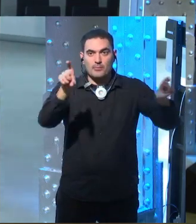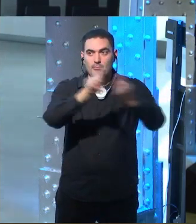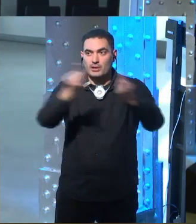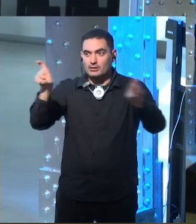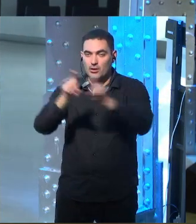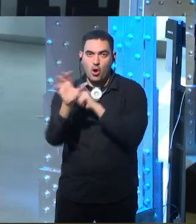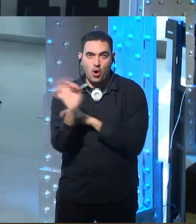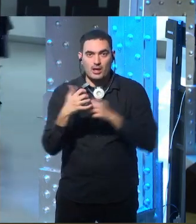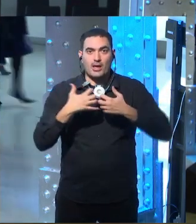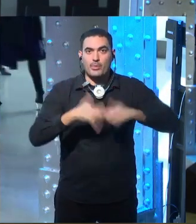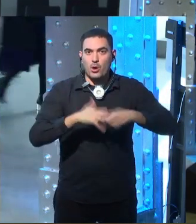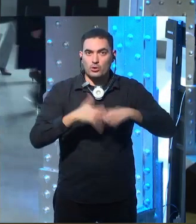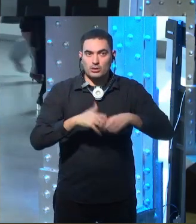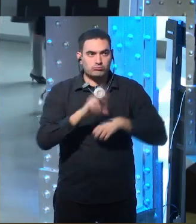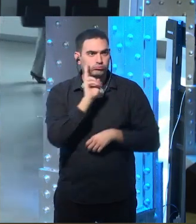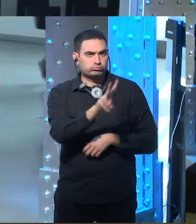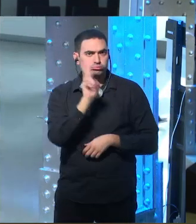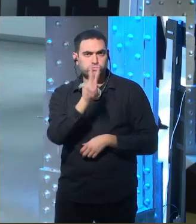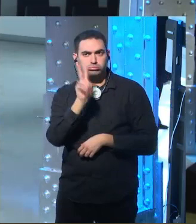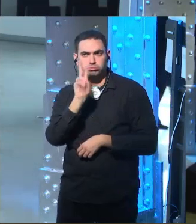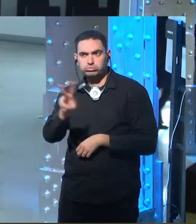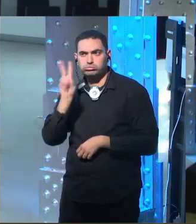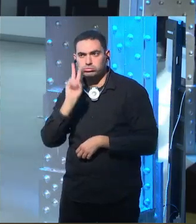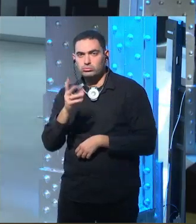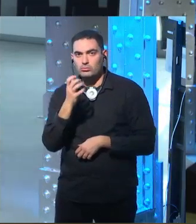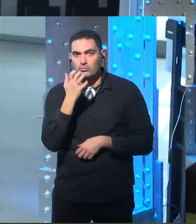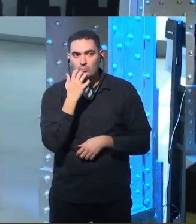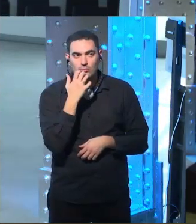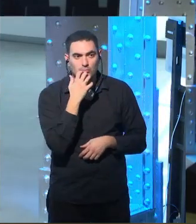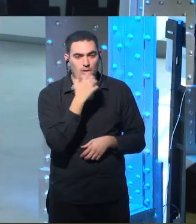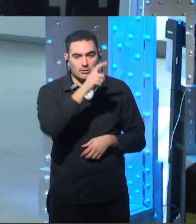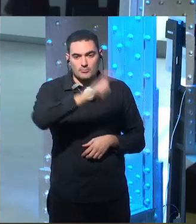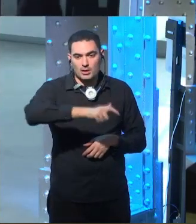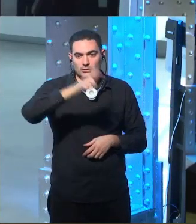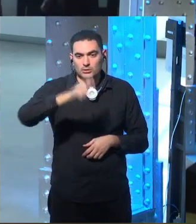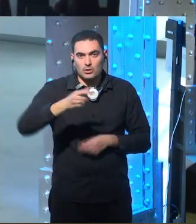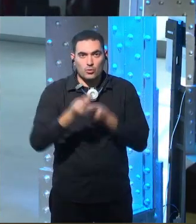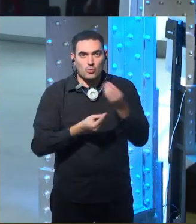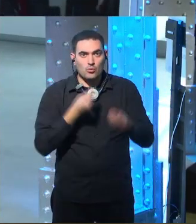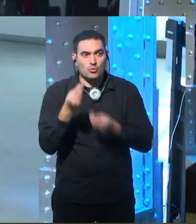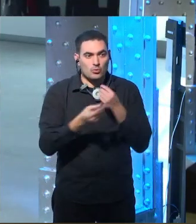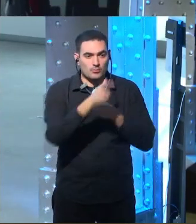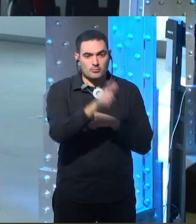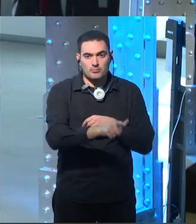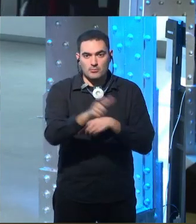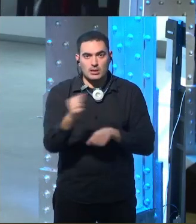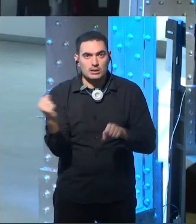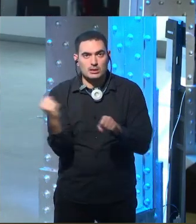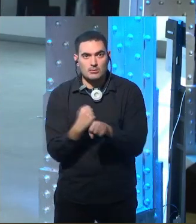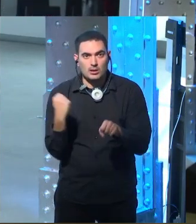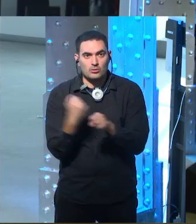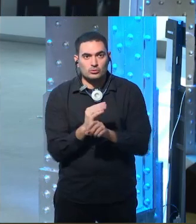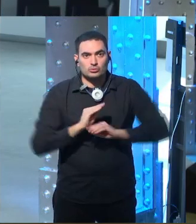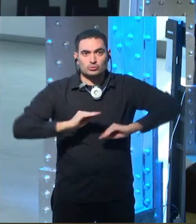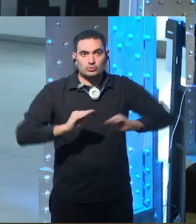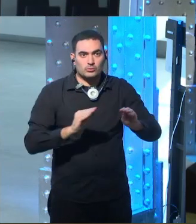exist back in 2000, and the people they employ, those workers are much more likely to have a college degree, they're much more